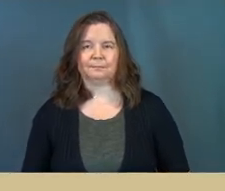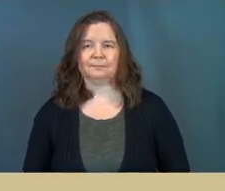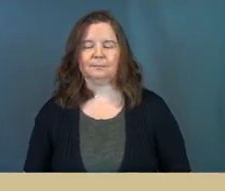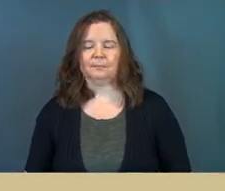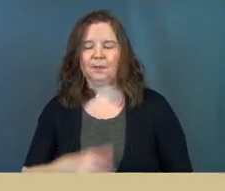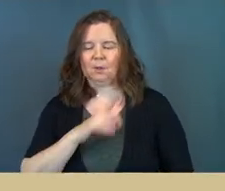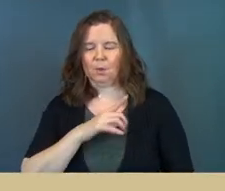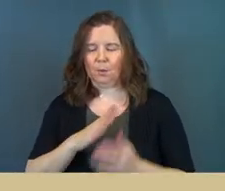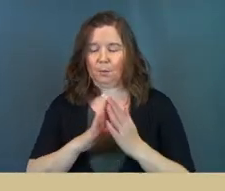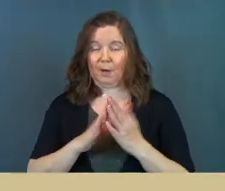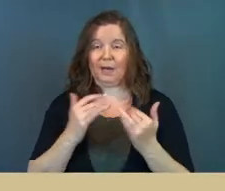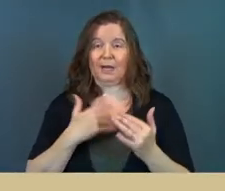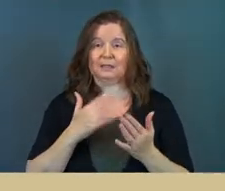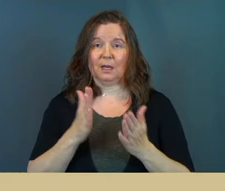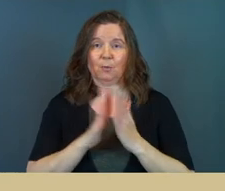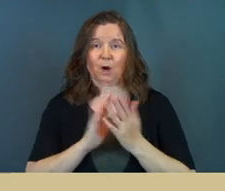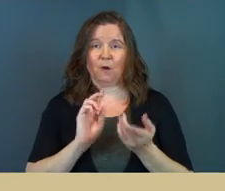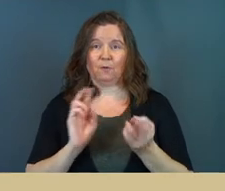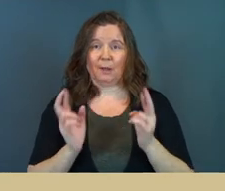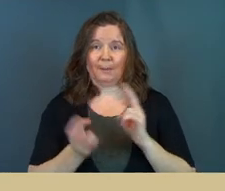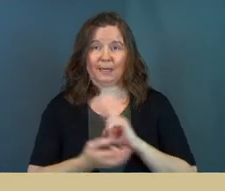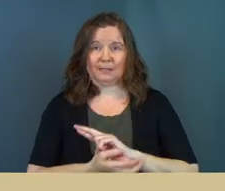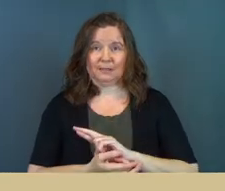What we're going to pray right now is a prayer of repentance.